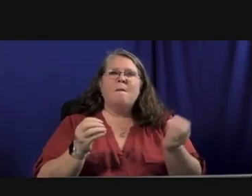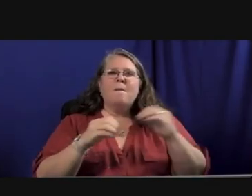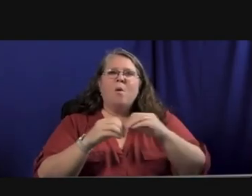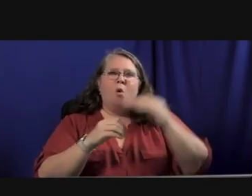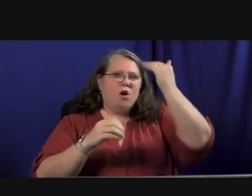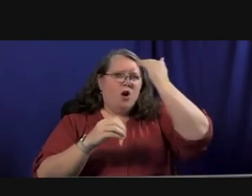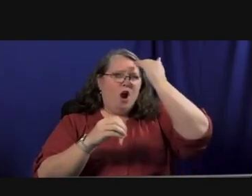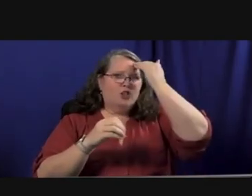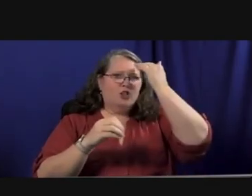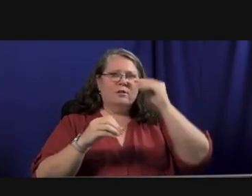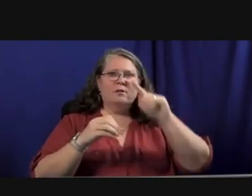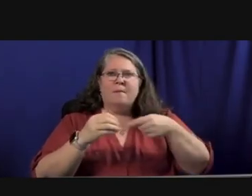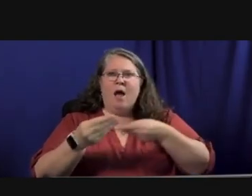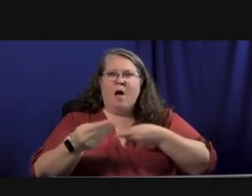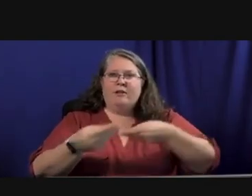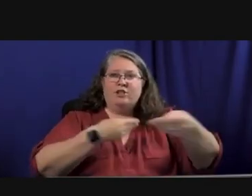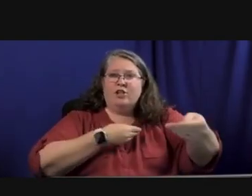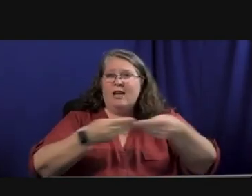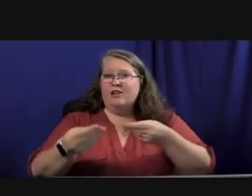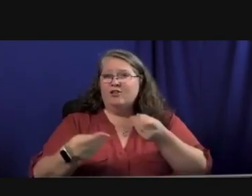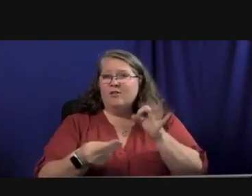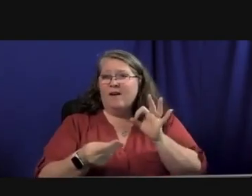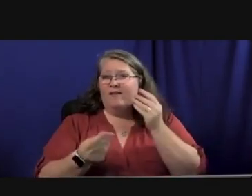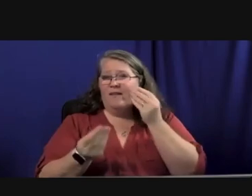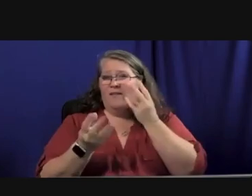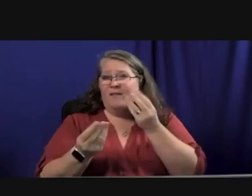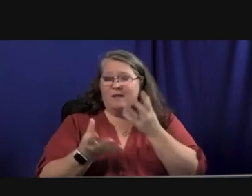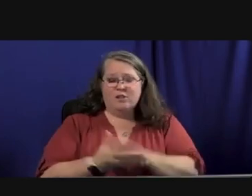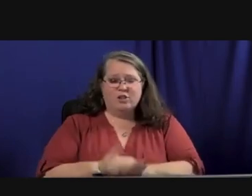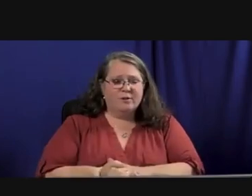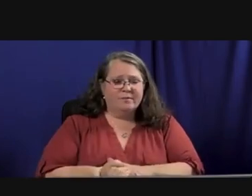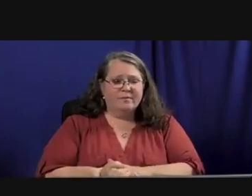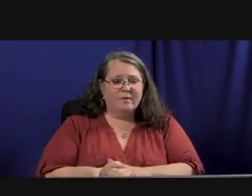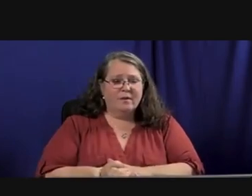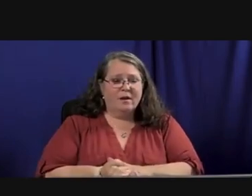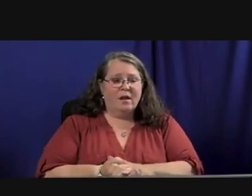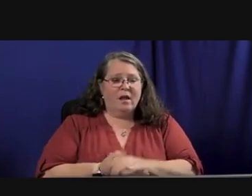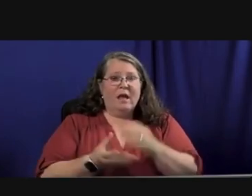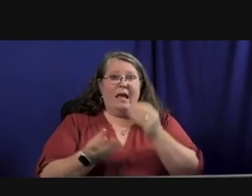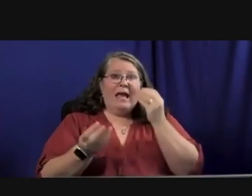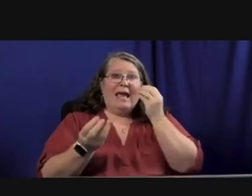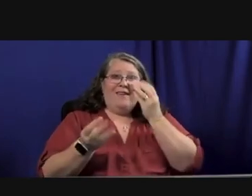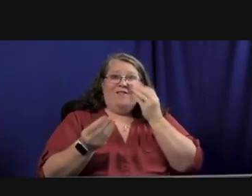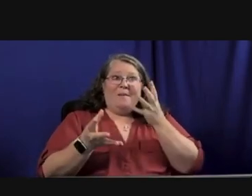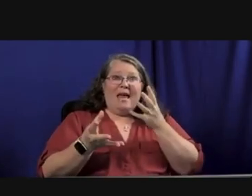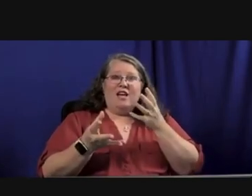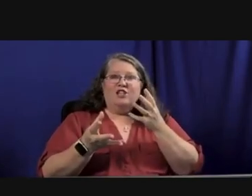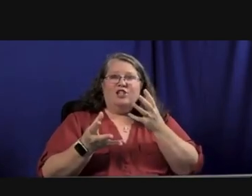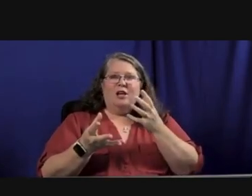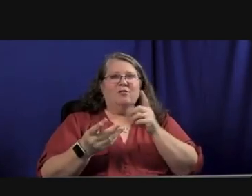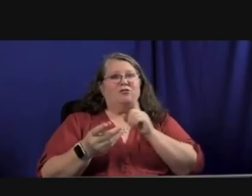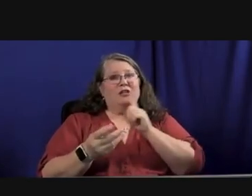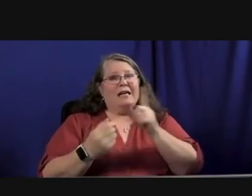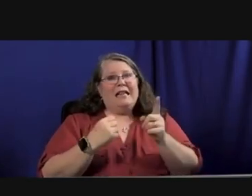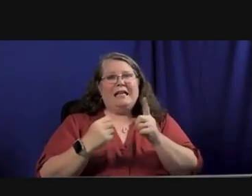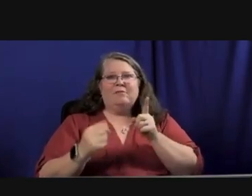really just depends. But really just being more knowledgeable about the exchange of